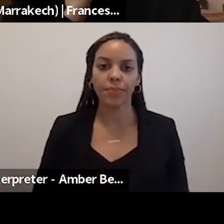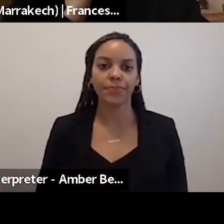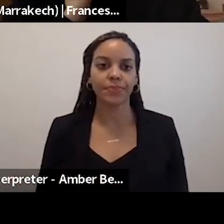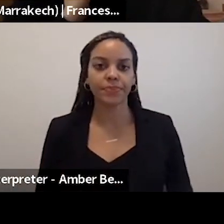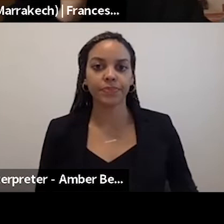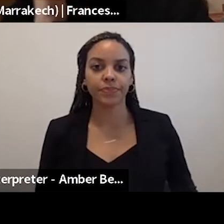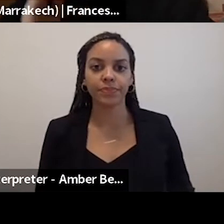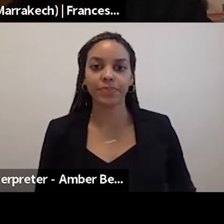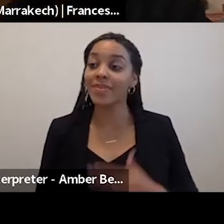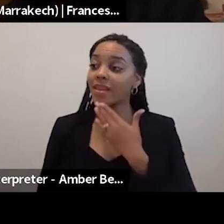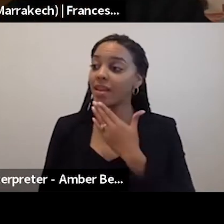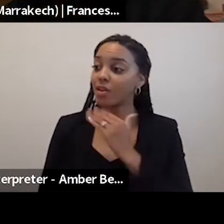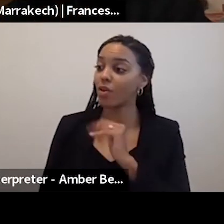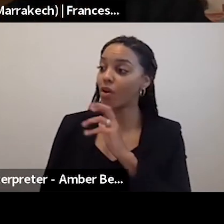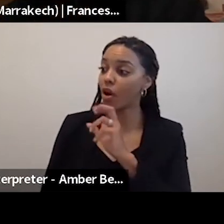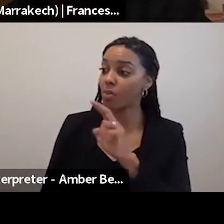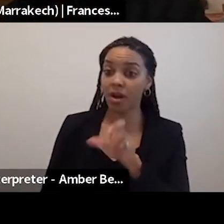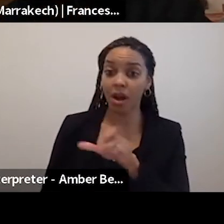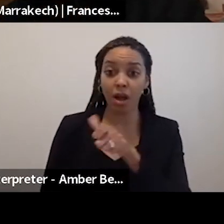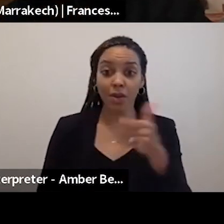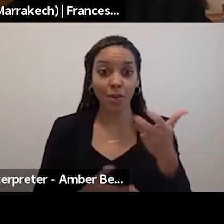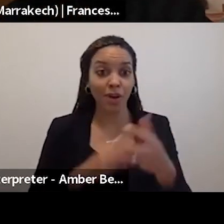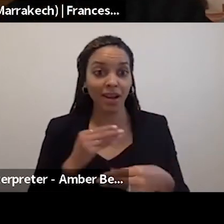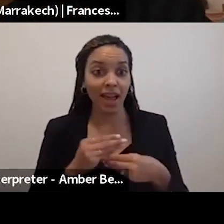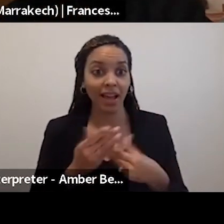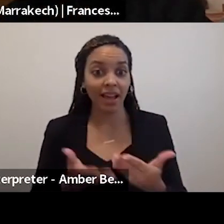Thank you, Carmen. Anyone else want to jump in?